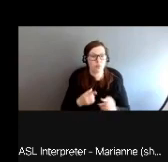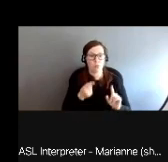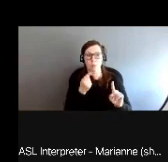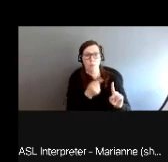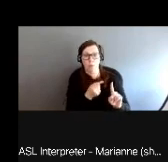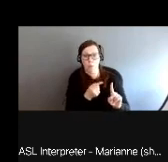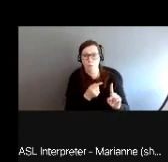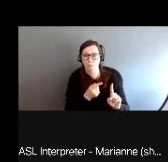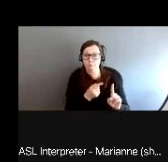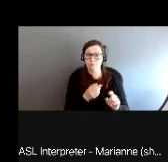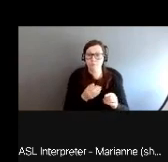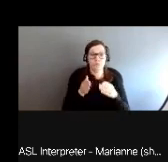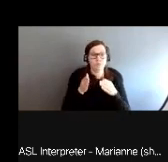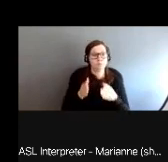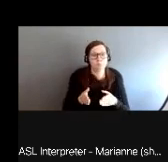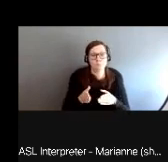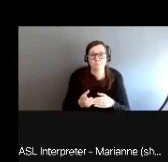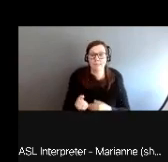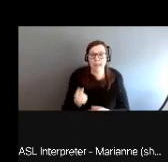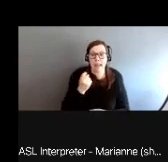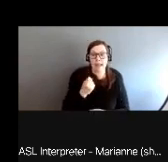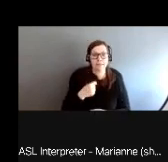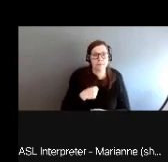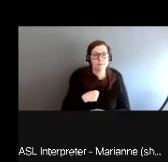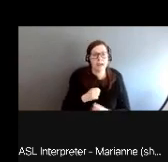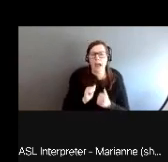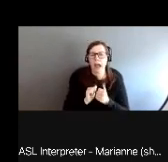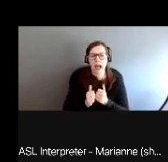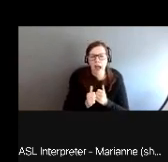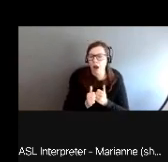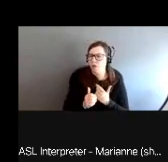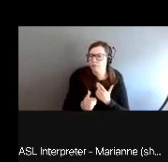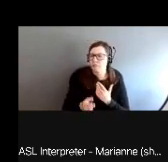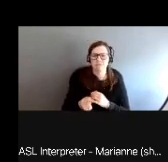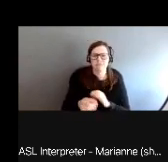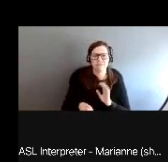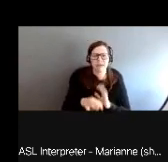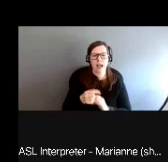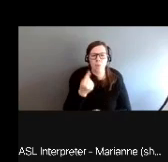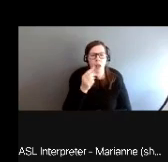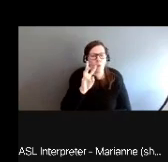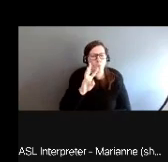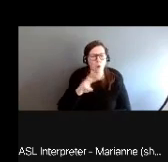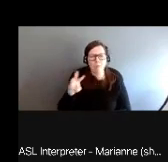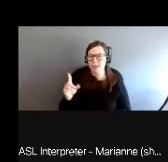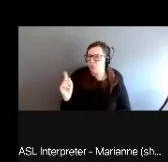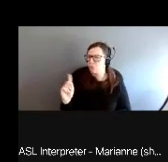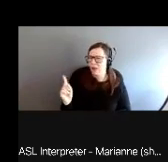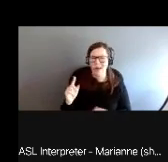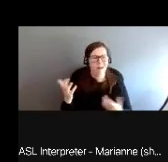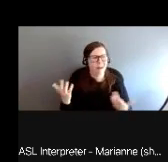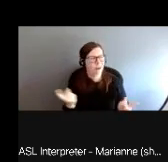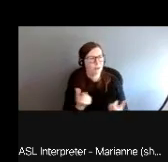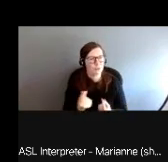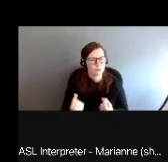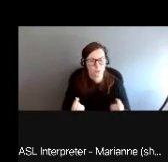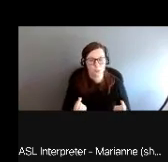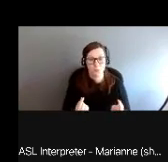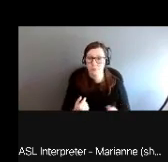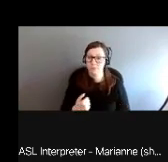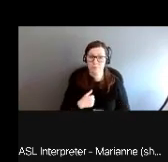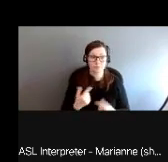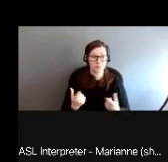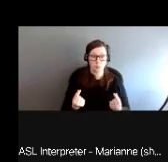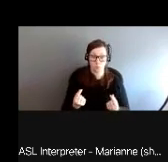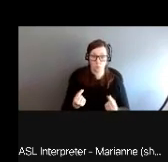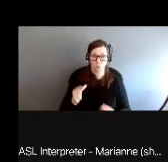me, how do I navigate to this page? I can launch Loom, show it on the screen, save it, send the link